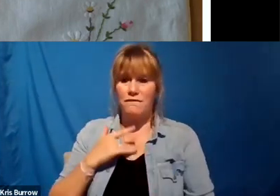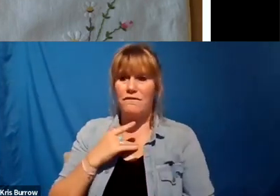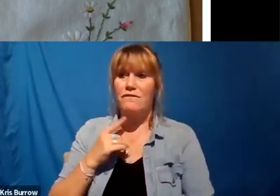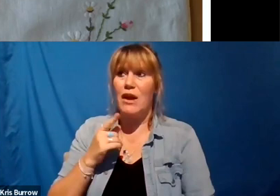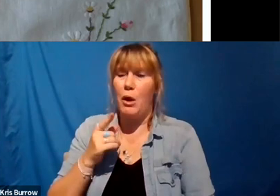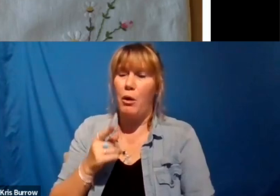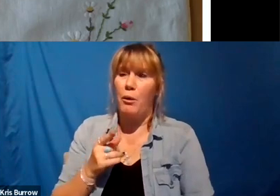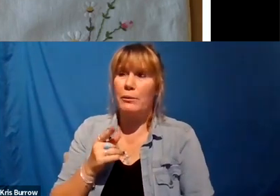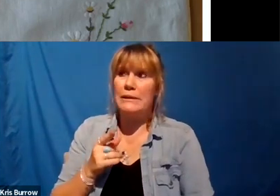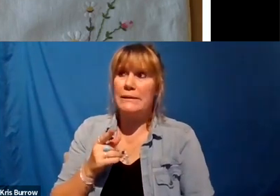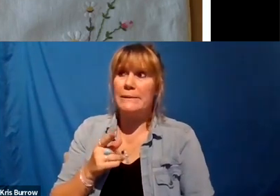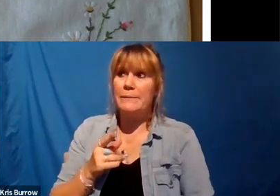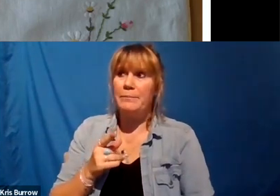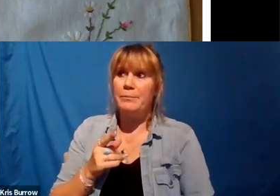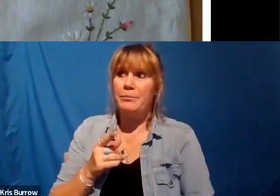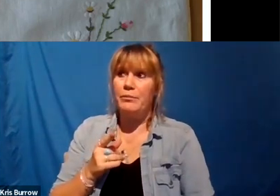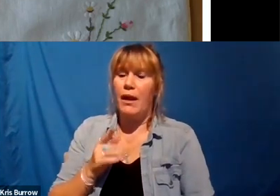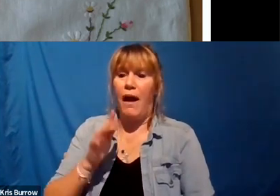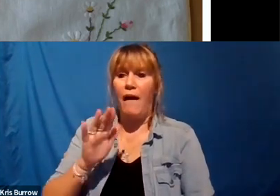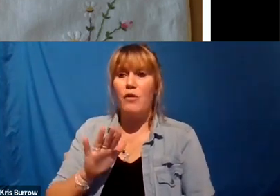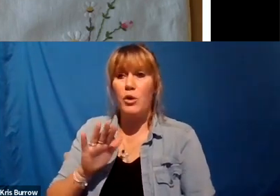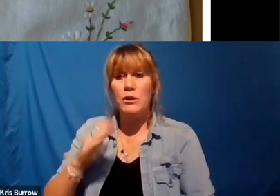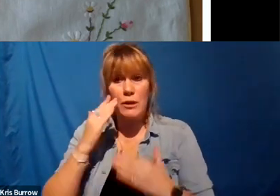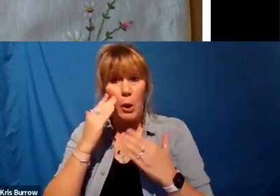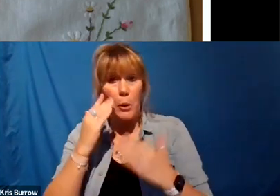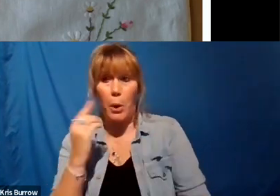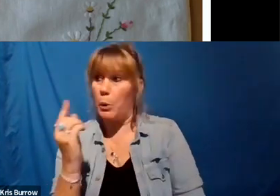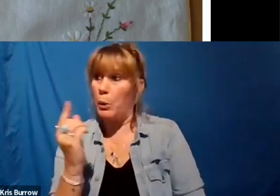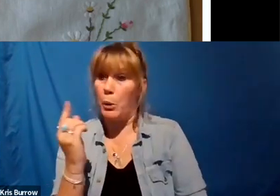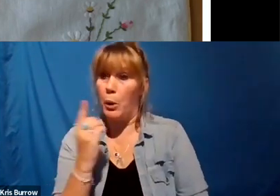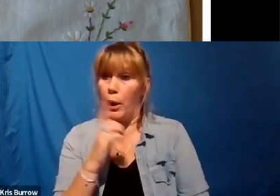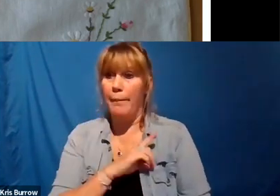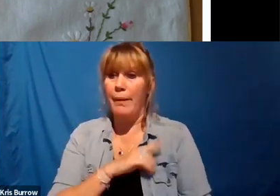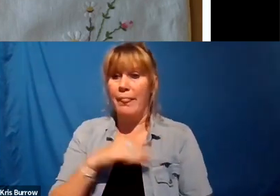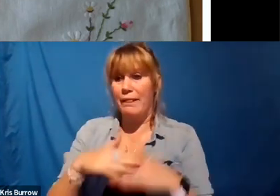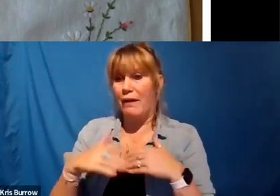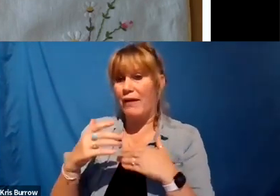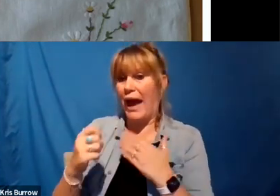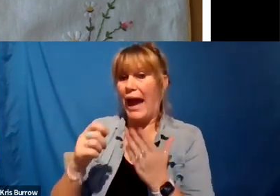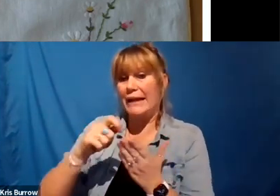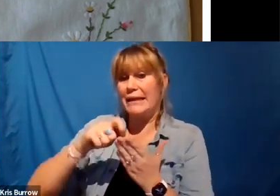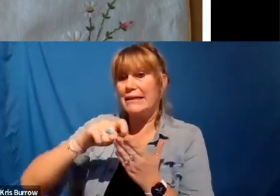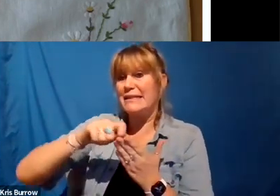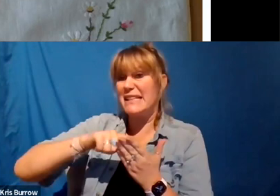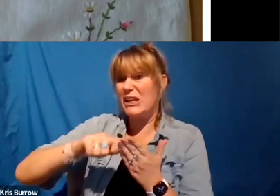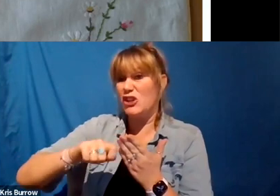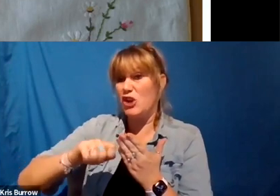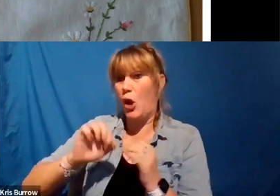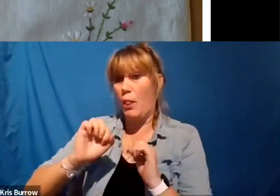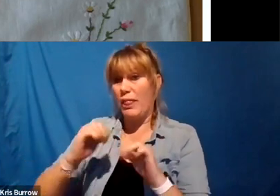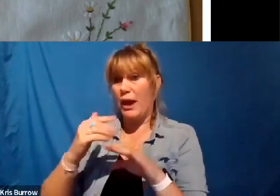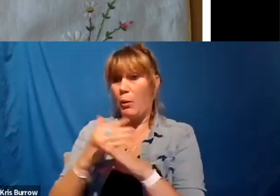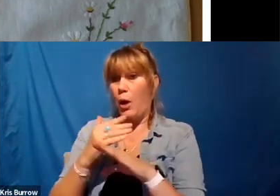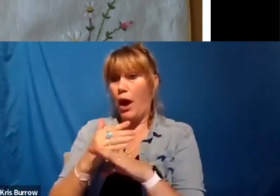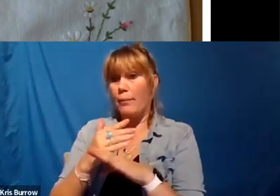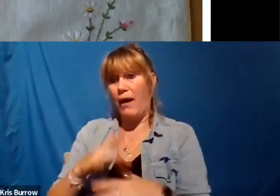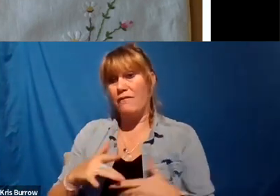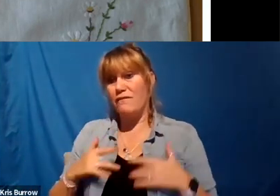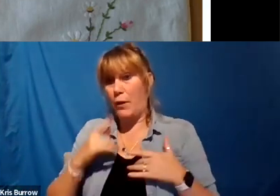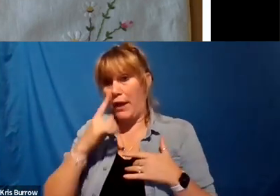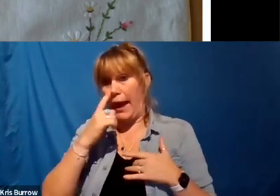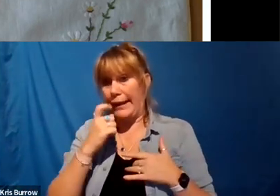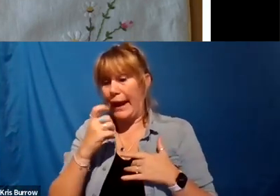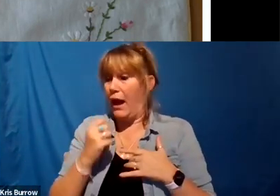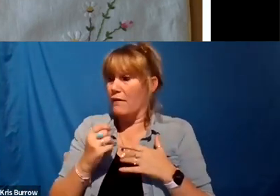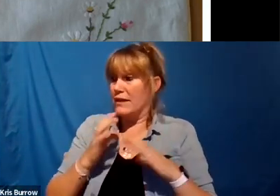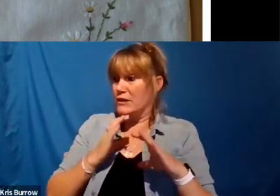who, unfortunately, we don't know who they are, they didn't leave a signature, but I can sort of have this conversation with them through adding